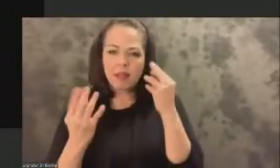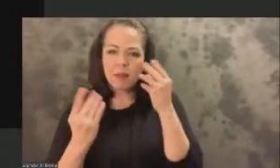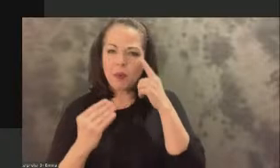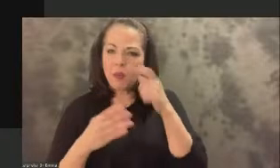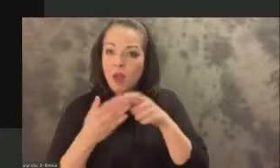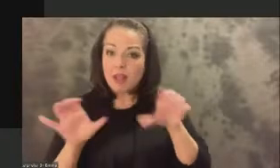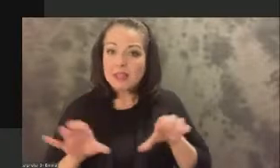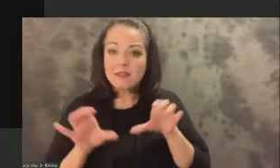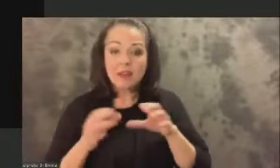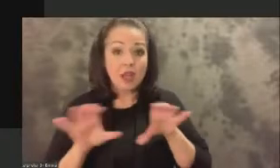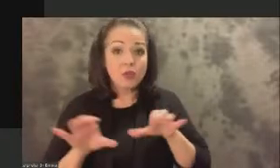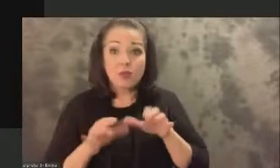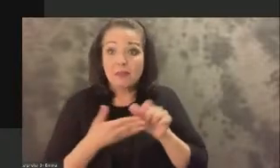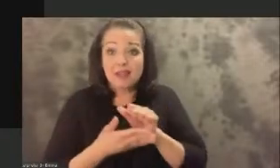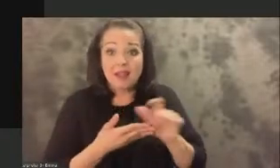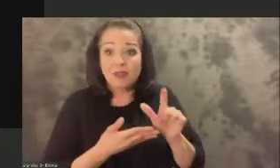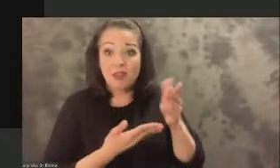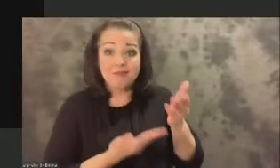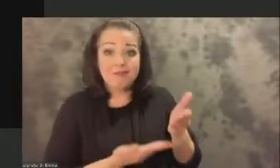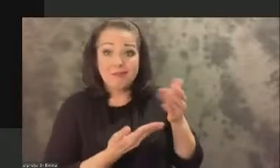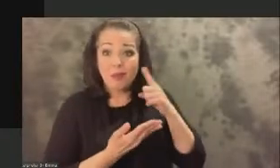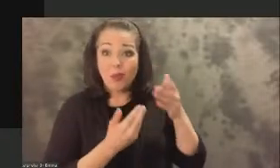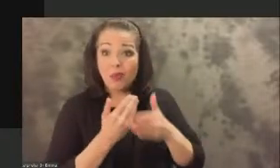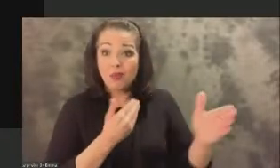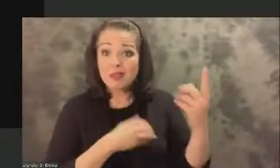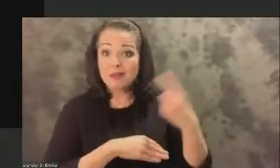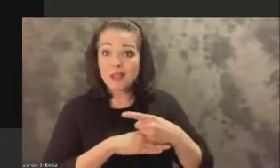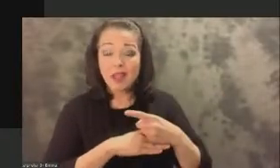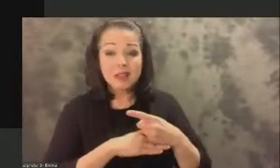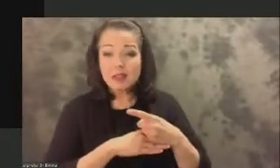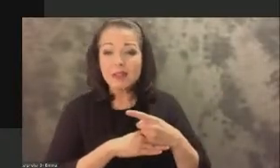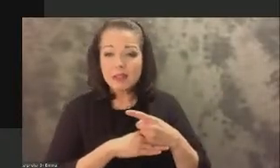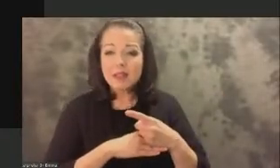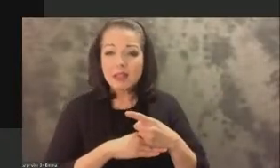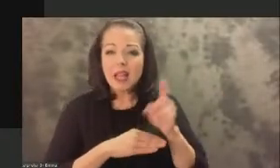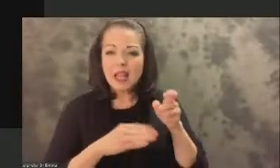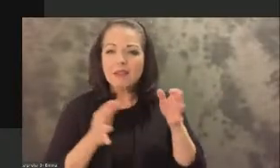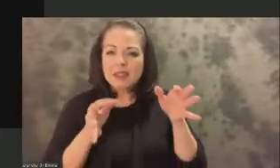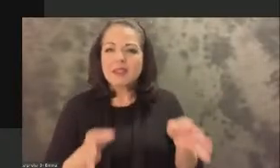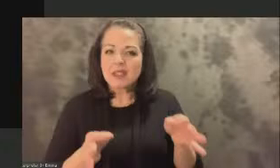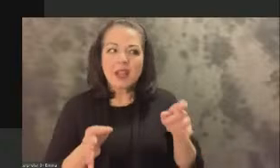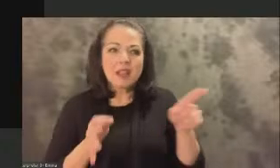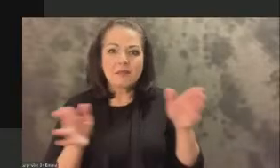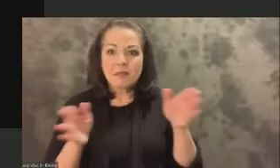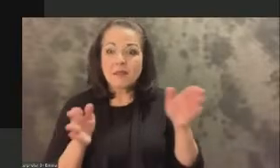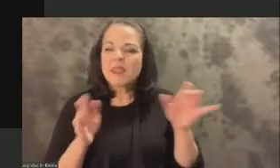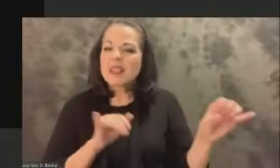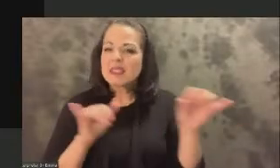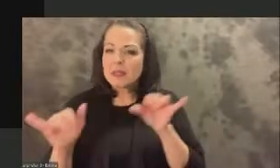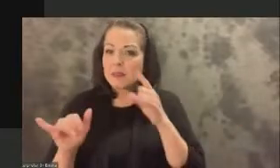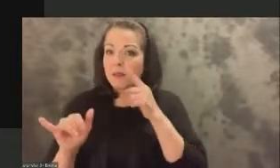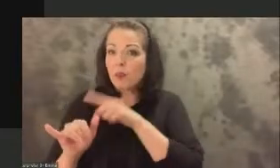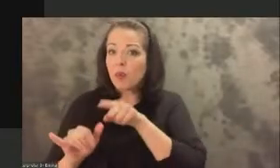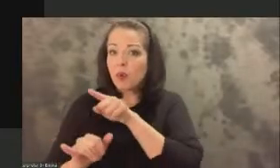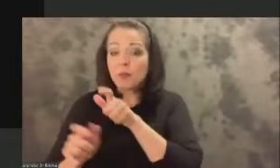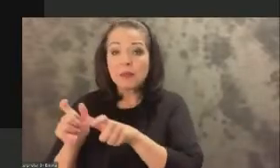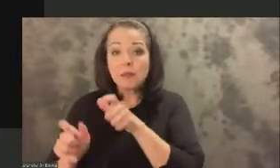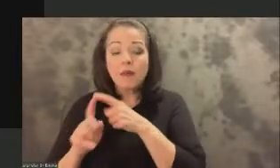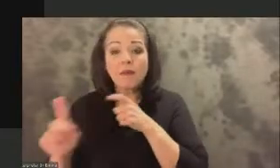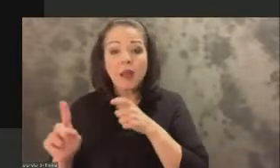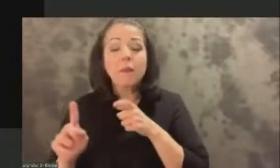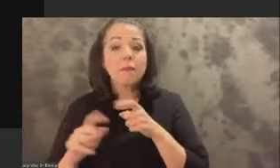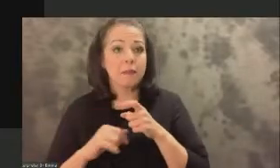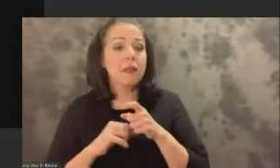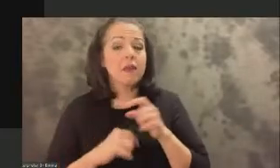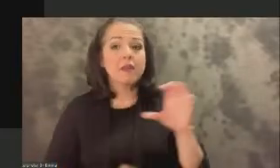that's going to be it for the rest of the day. And it's very much similar to people who suffer from ME, chronic